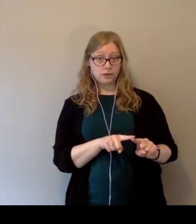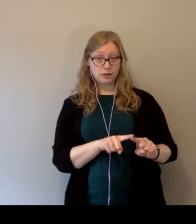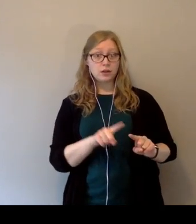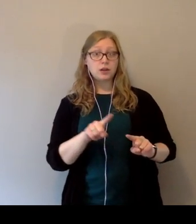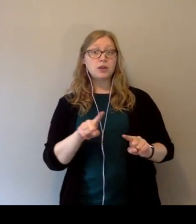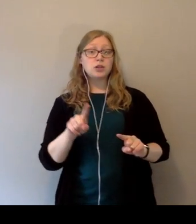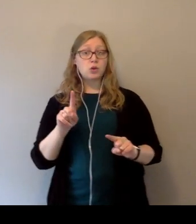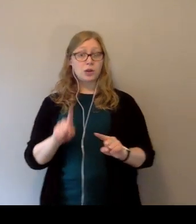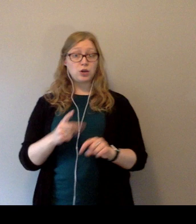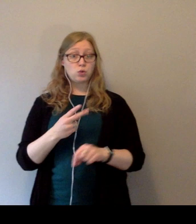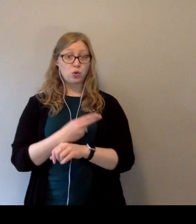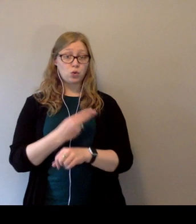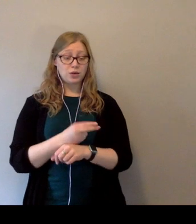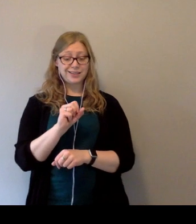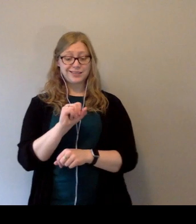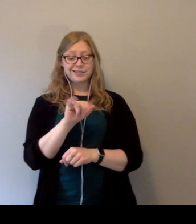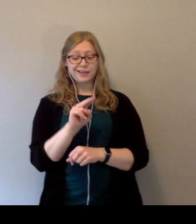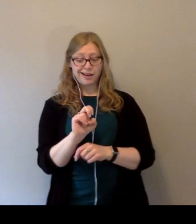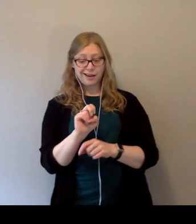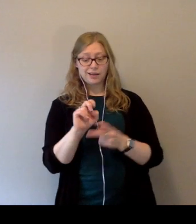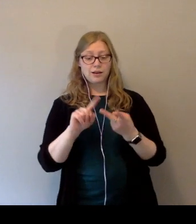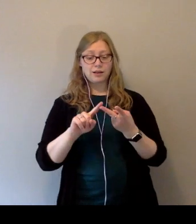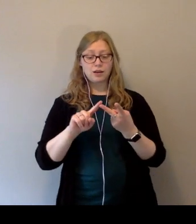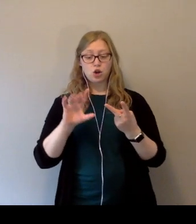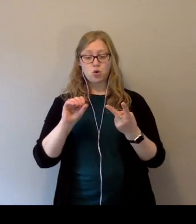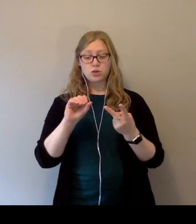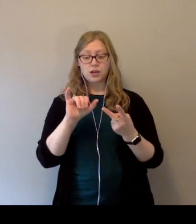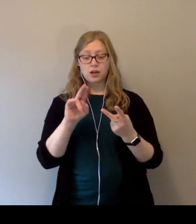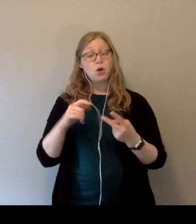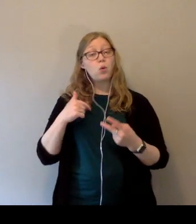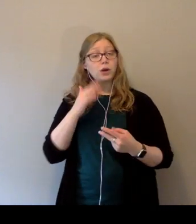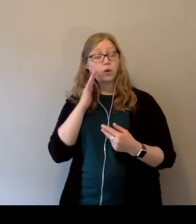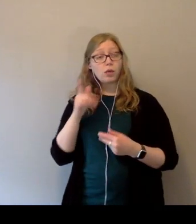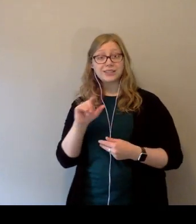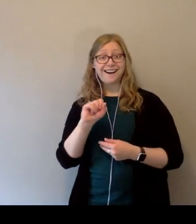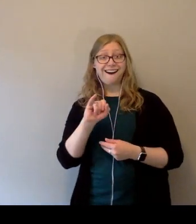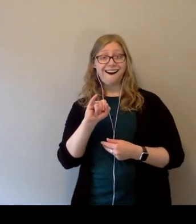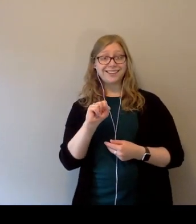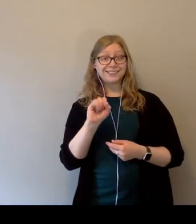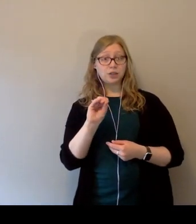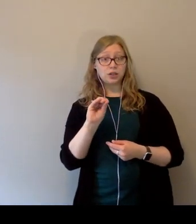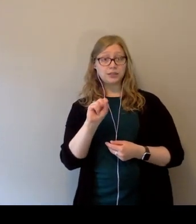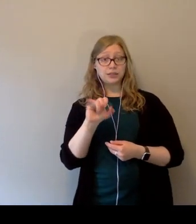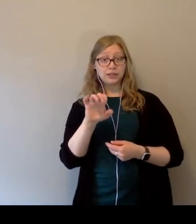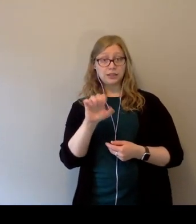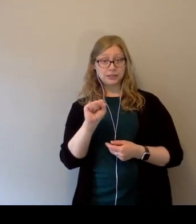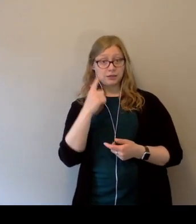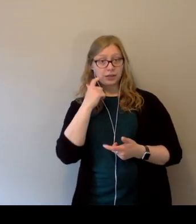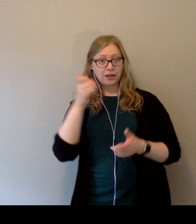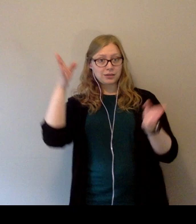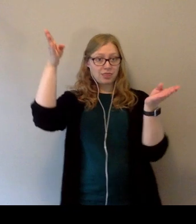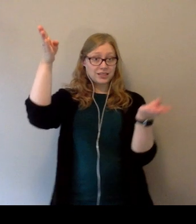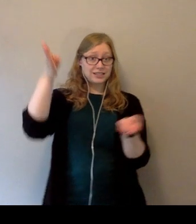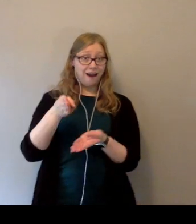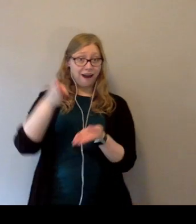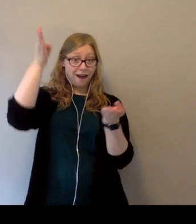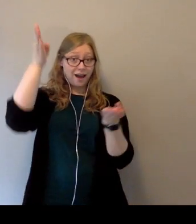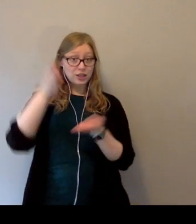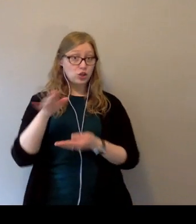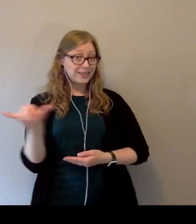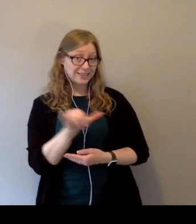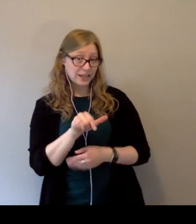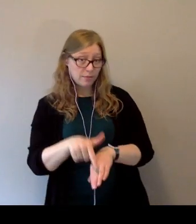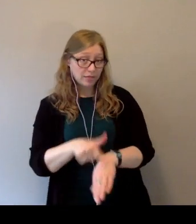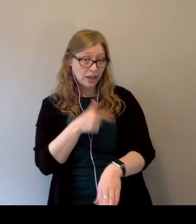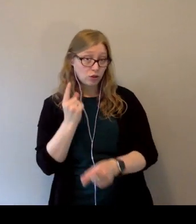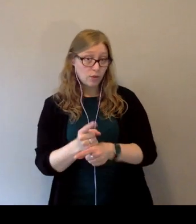So we know this is an isosceles right triangle because each side is the same length. So that means that